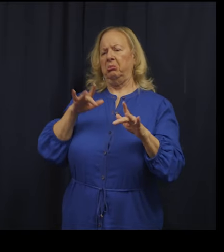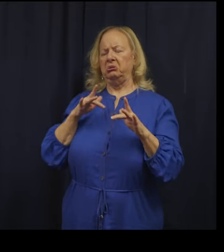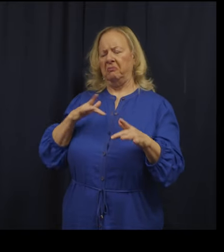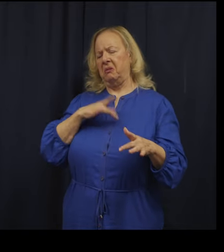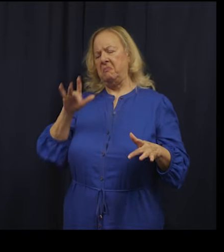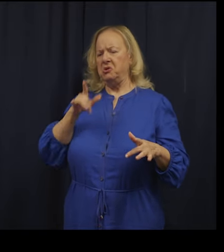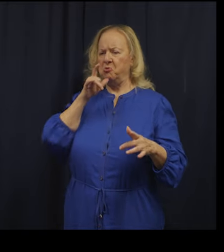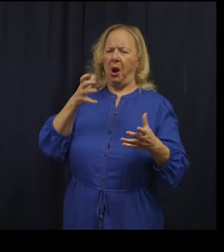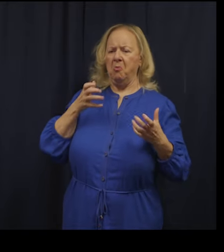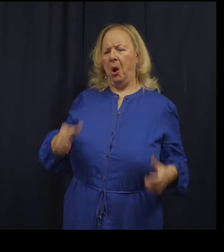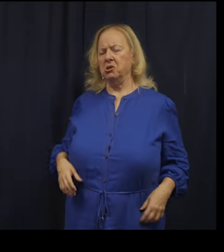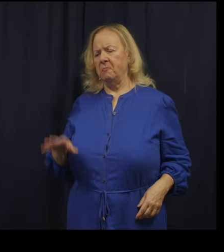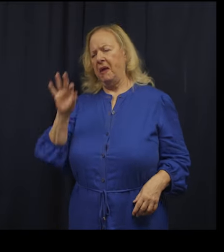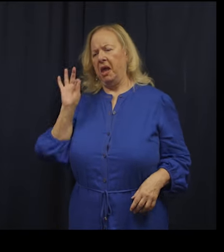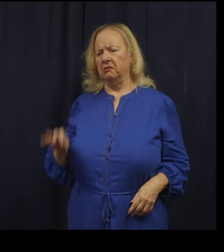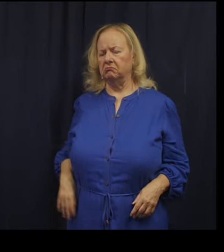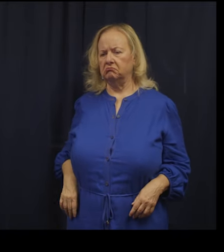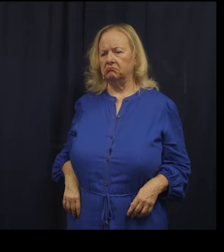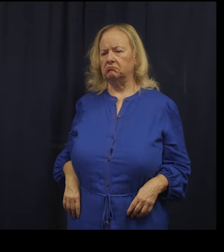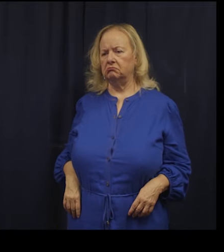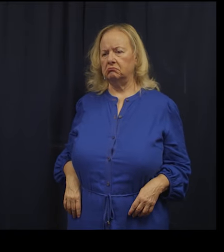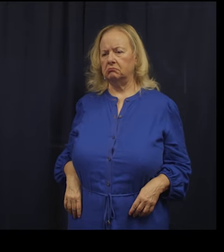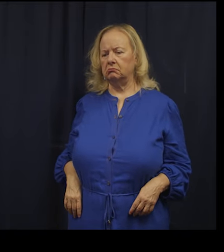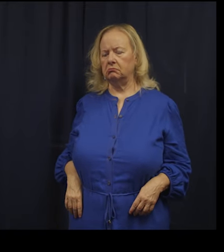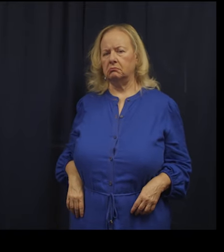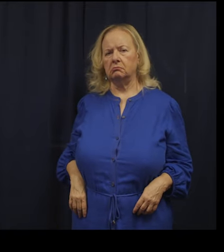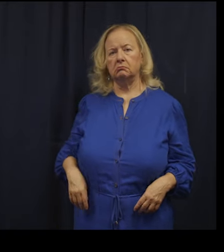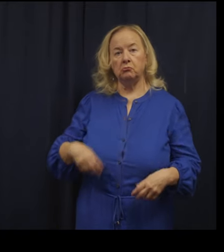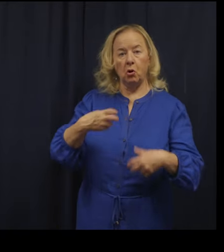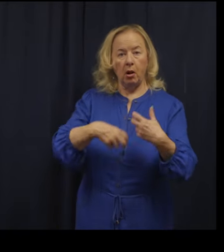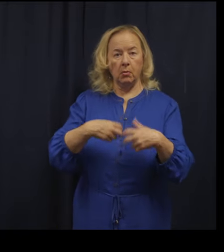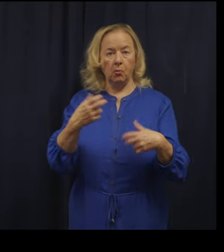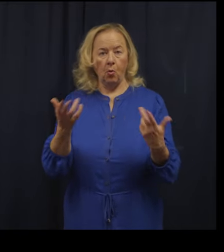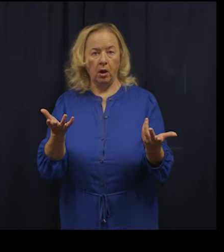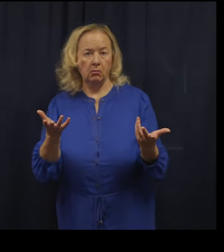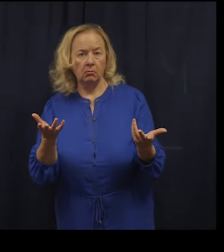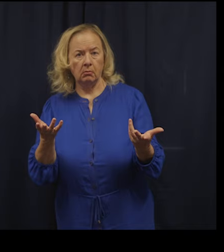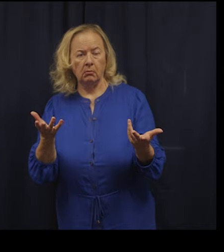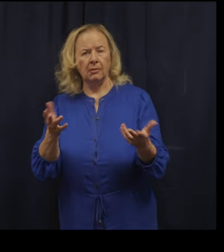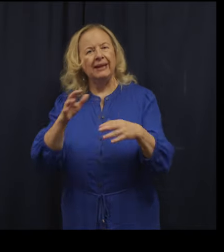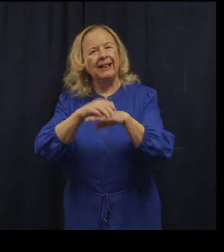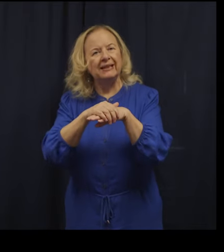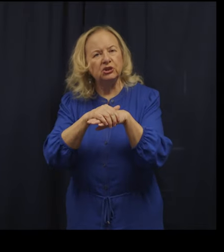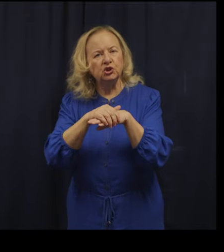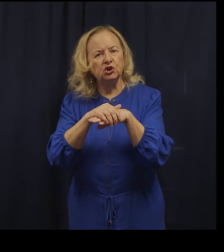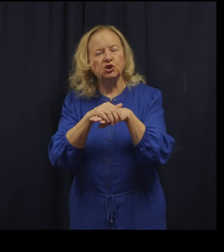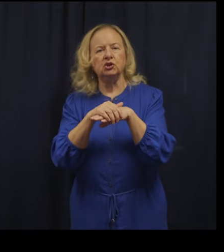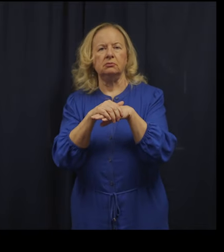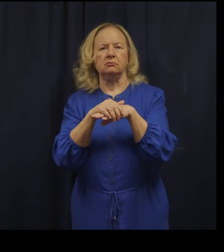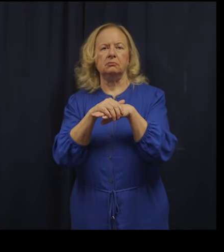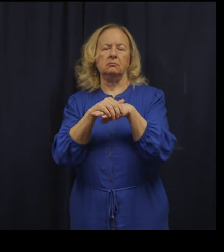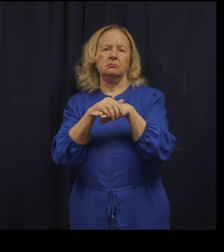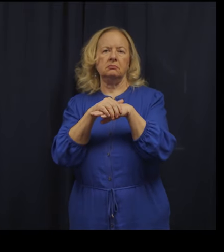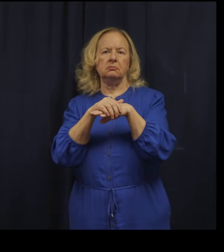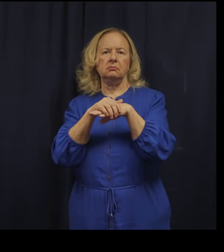I'll have compassion on whom I will have compassion. But you know what the problem is? English.